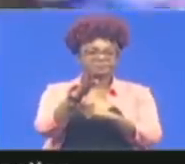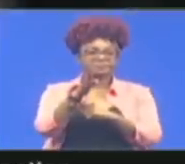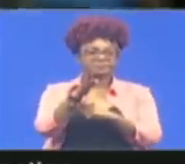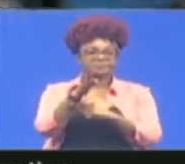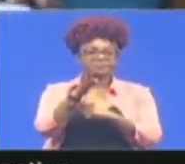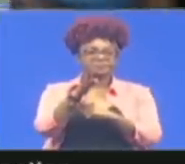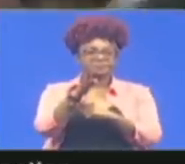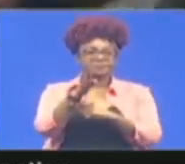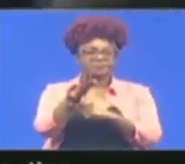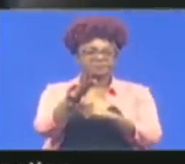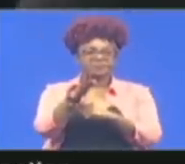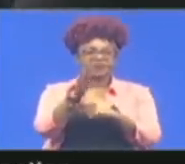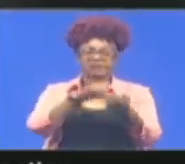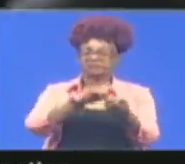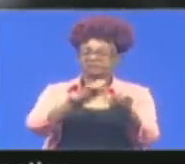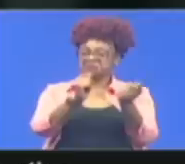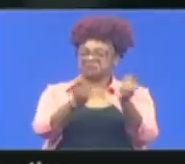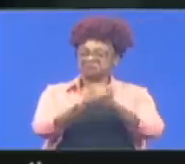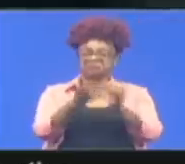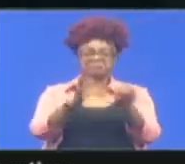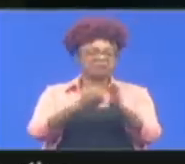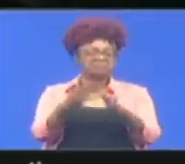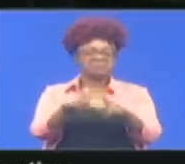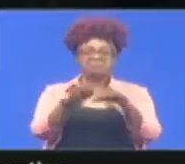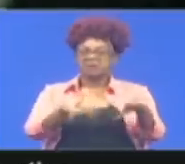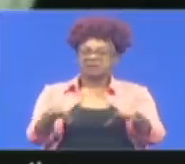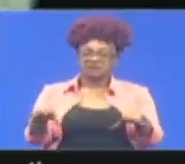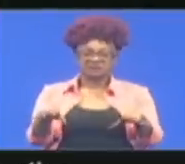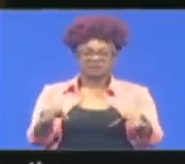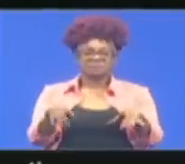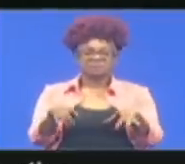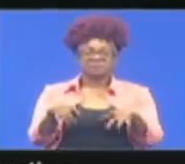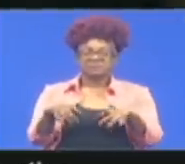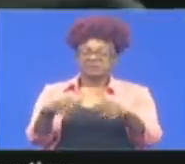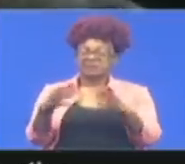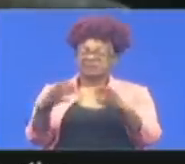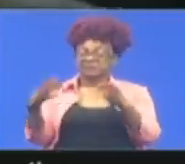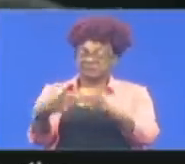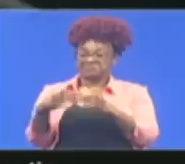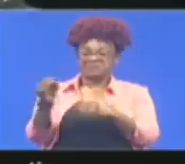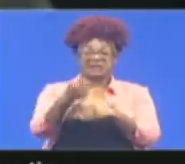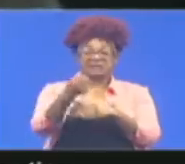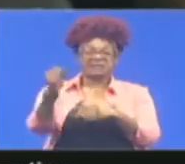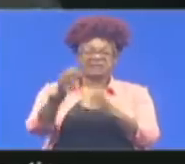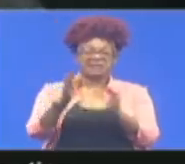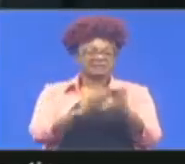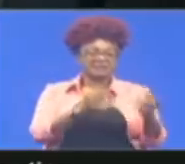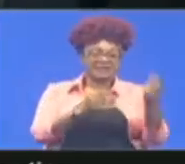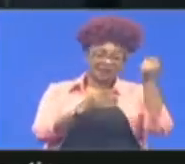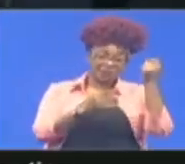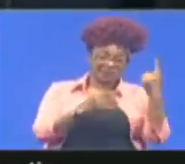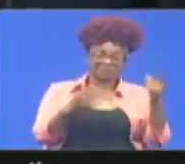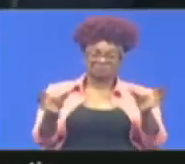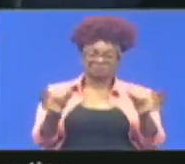they turned it into a marketplace. As the so-called Tanga Tanga and Kieleweke factions of the Jubilee Party have been